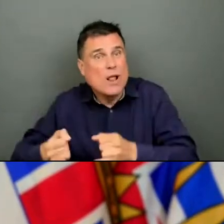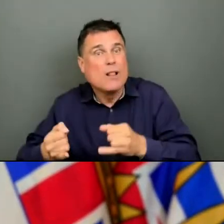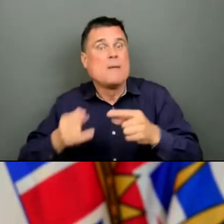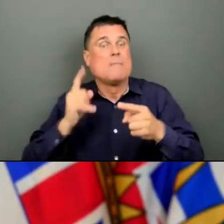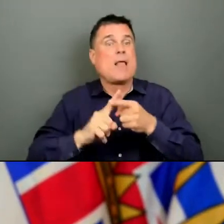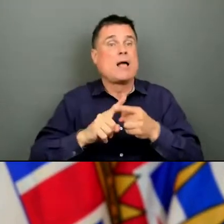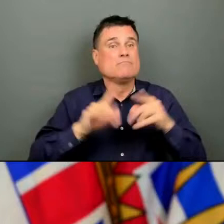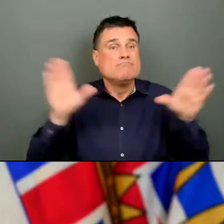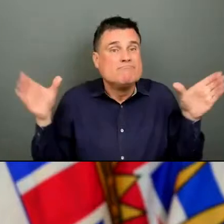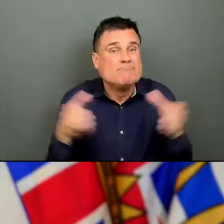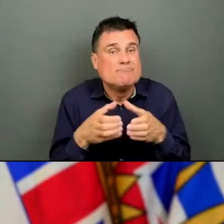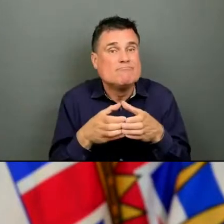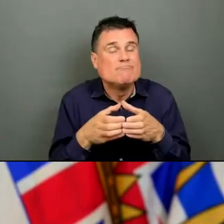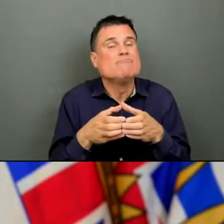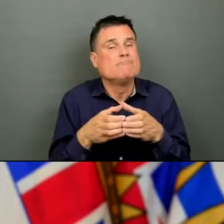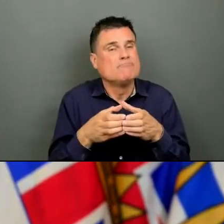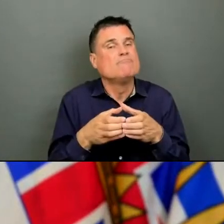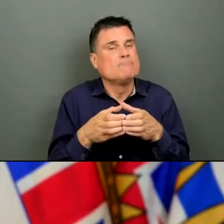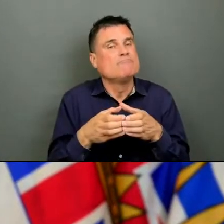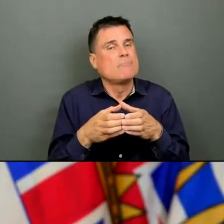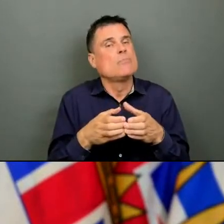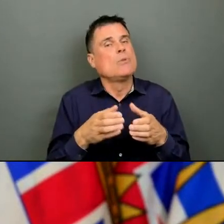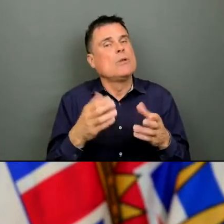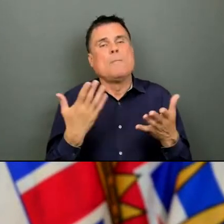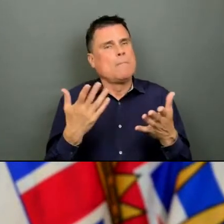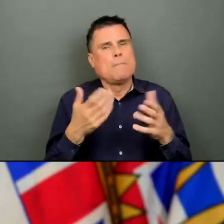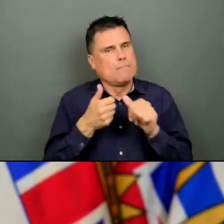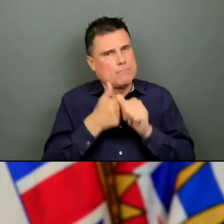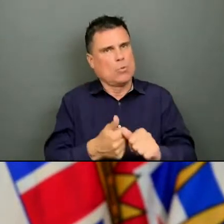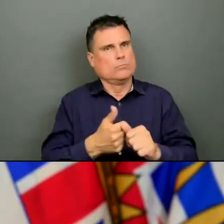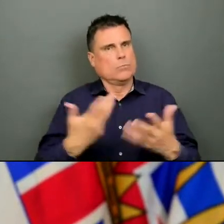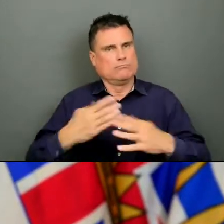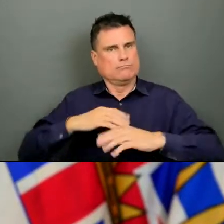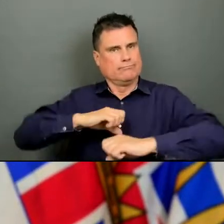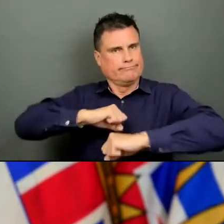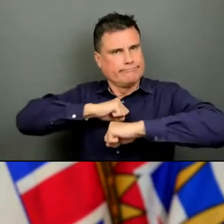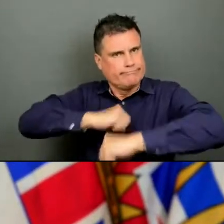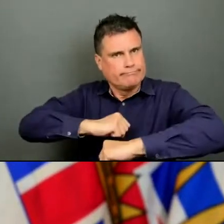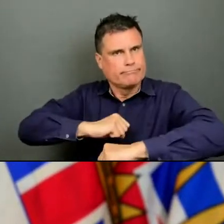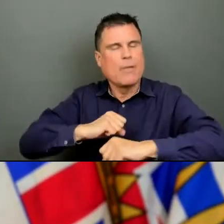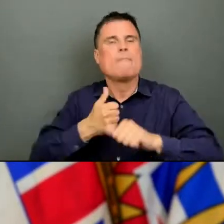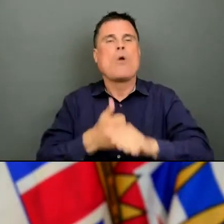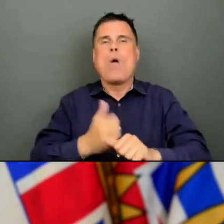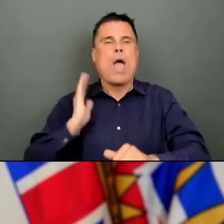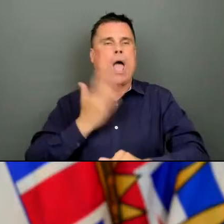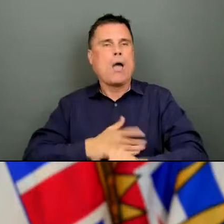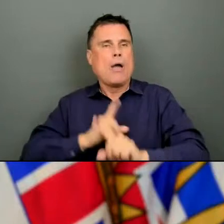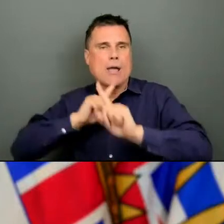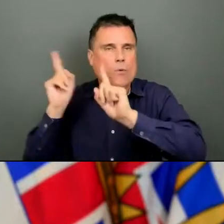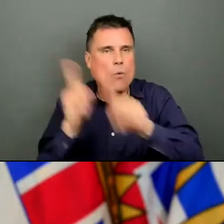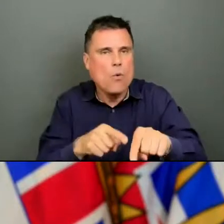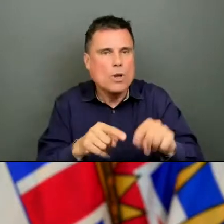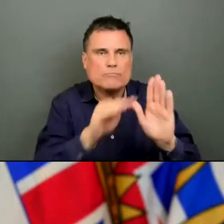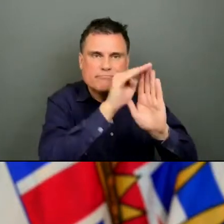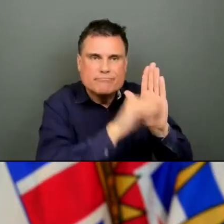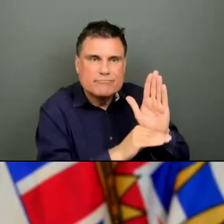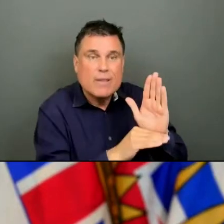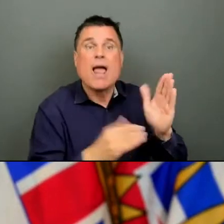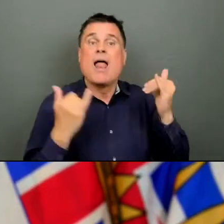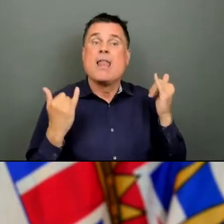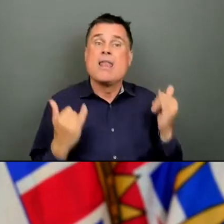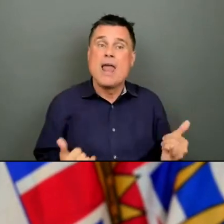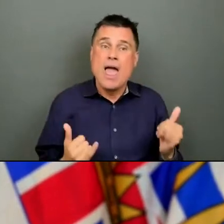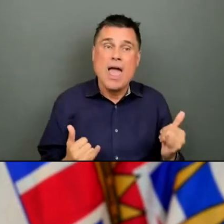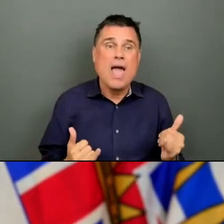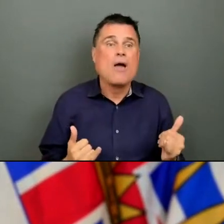of protection to follow all of our public health orders, and now it's also to get fully immunized with your first